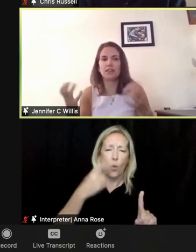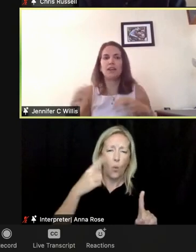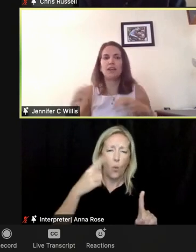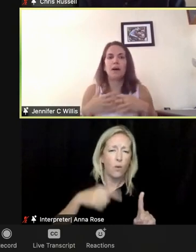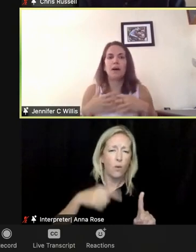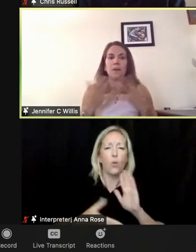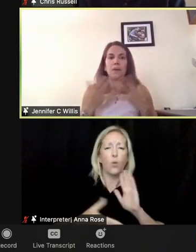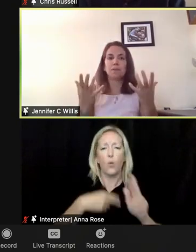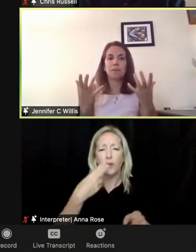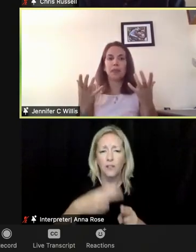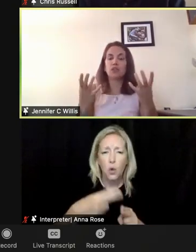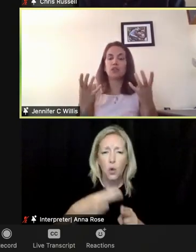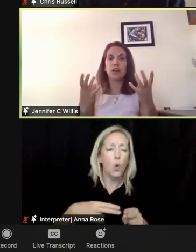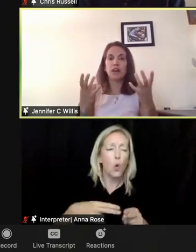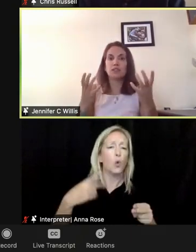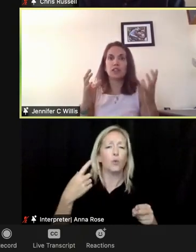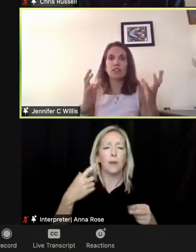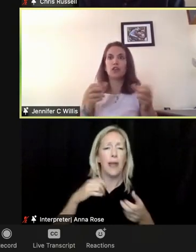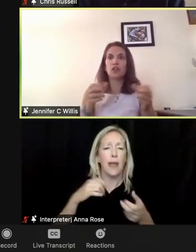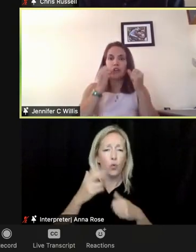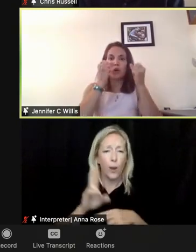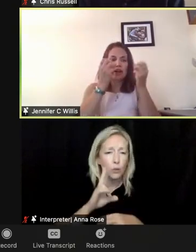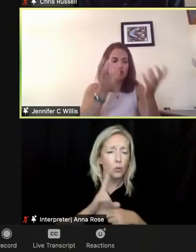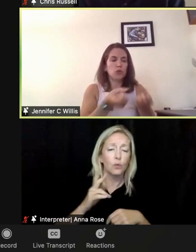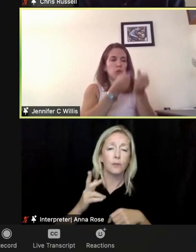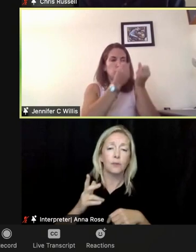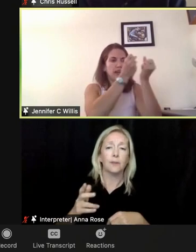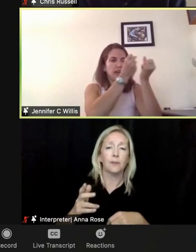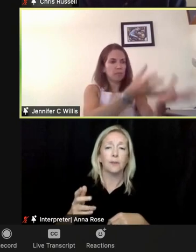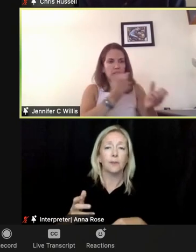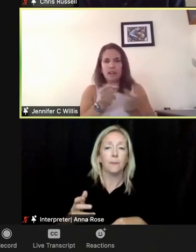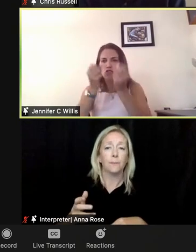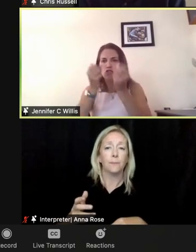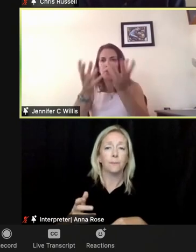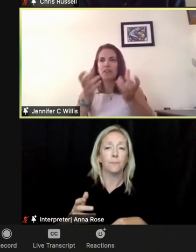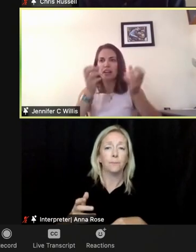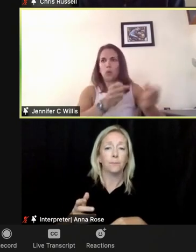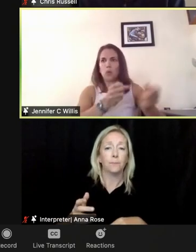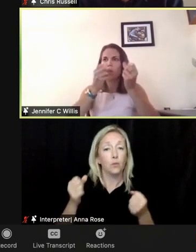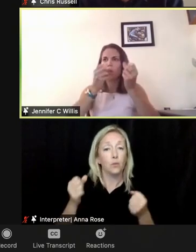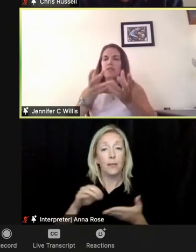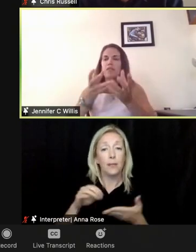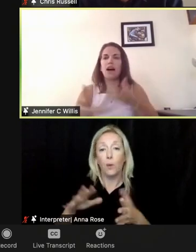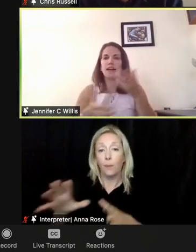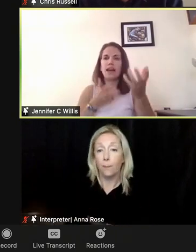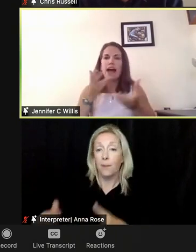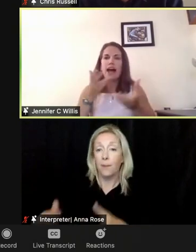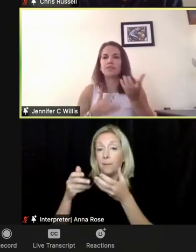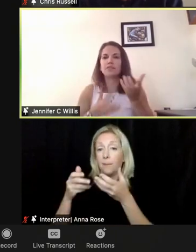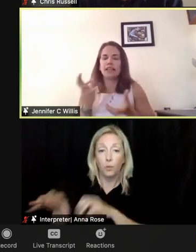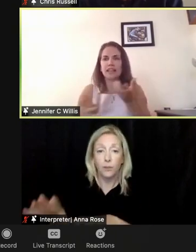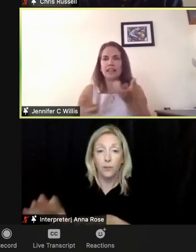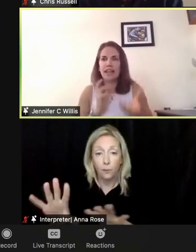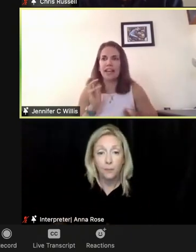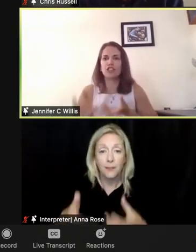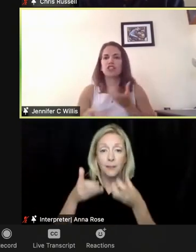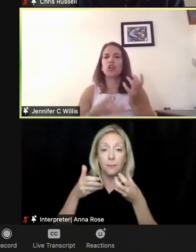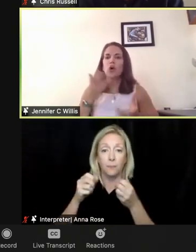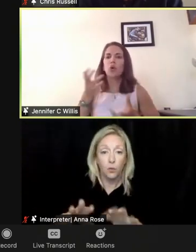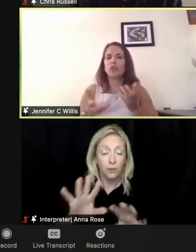play with it? And so lots of our kids are very quick to pick up and drop things or not